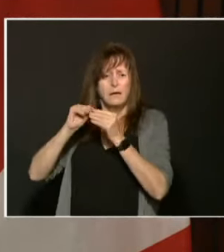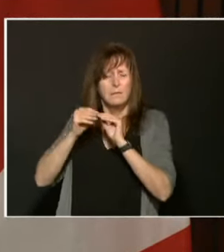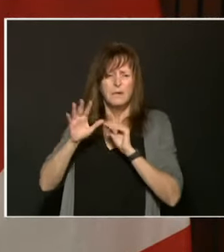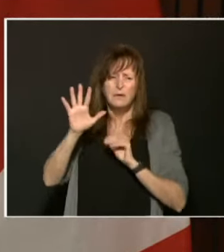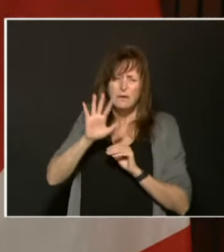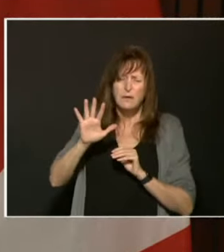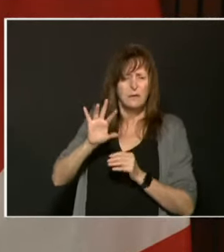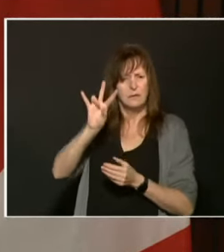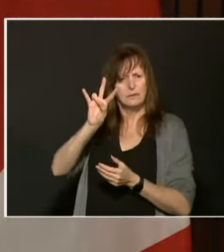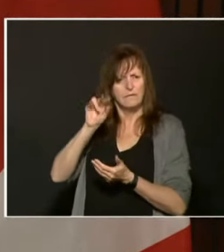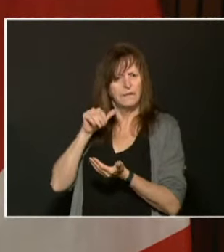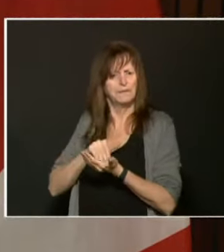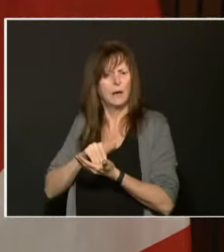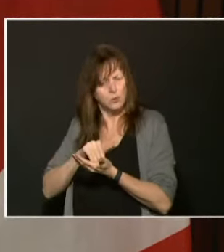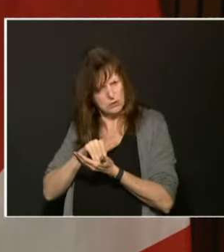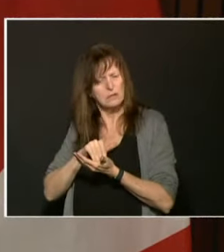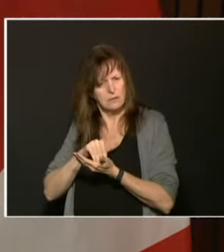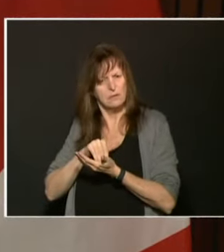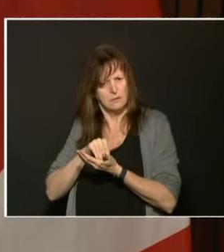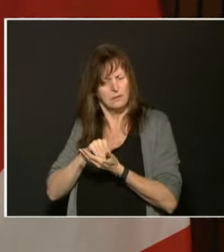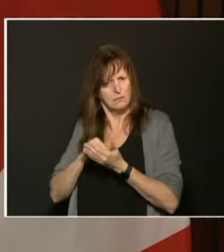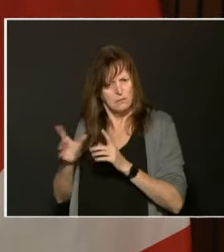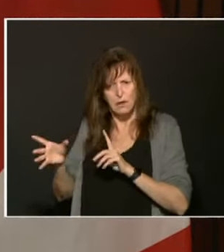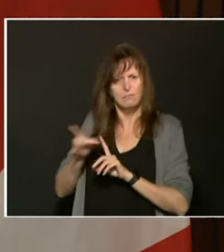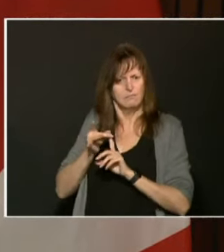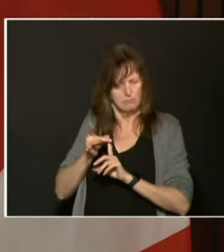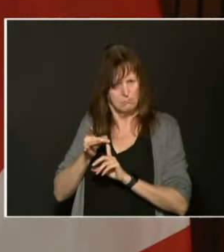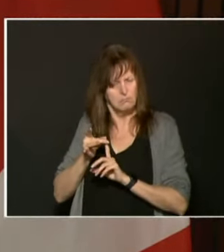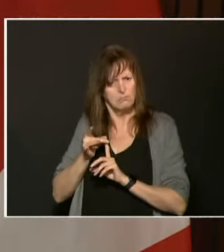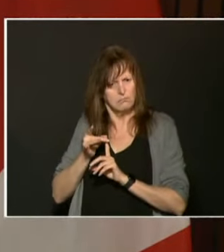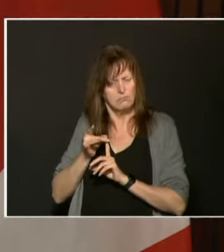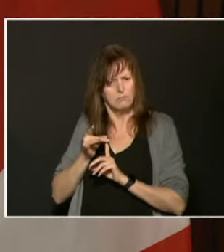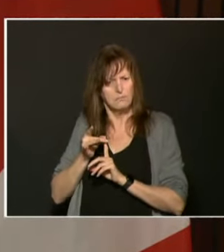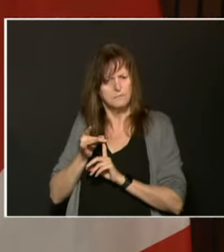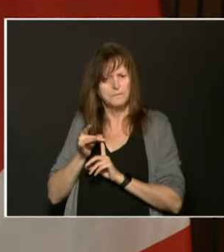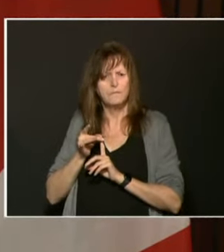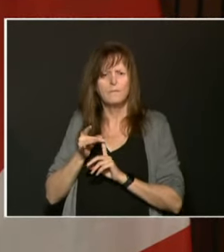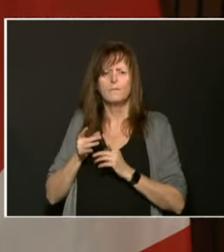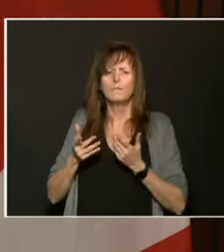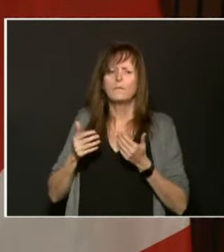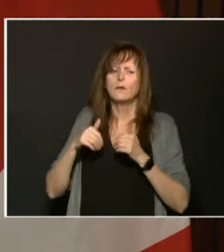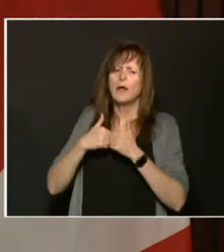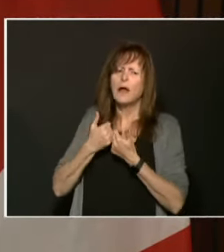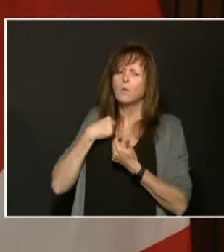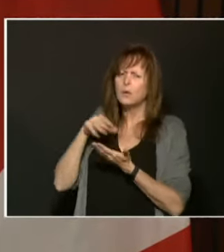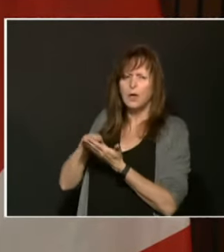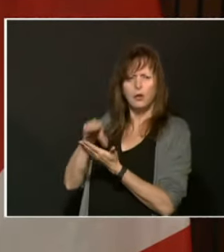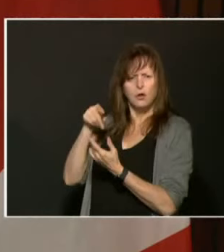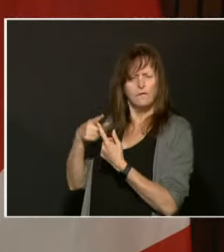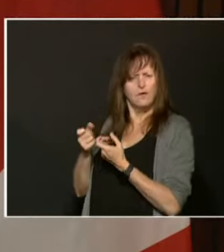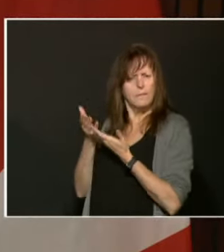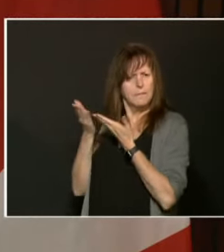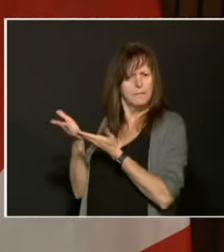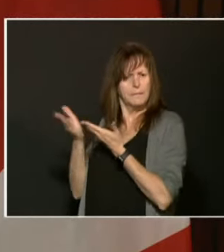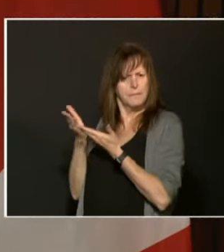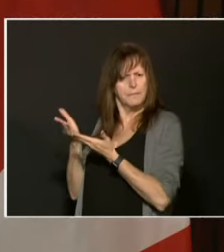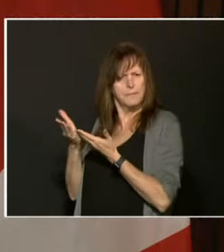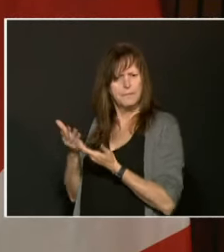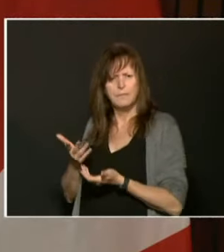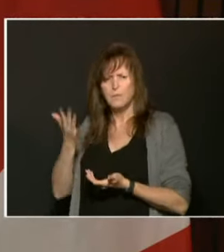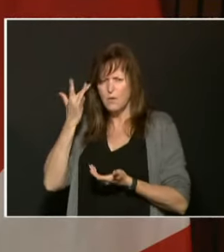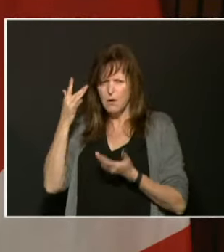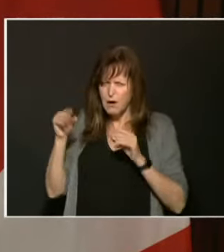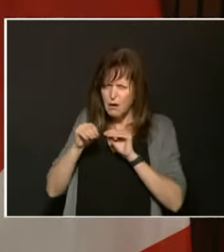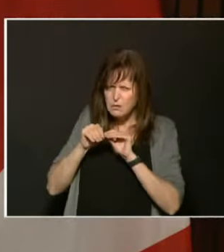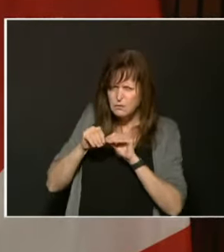how can we learn from that? Do you have any insight as to why they've taken off so much there when they do have a pretty high